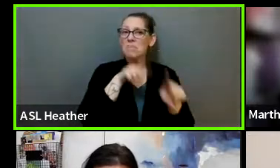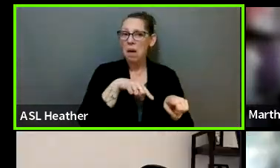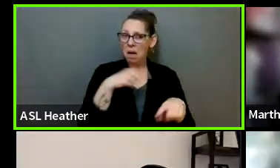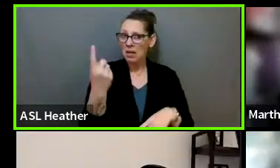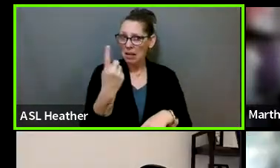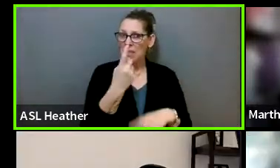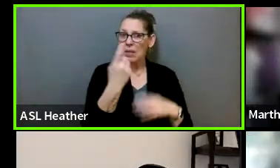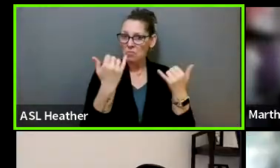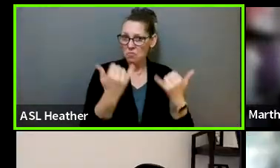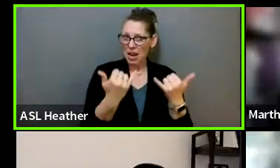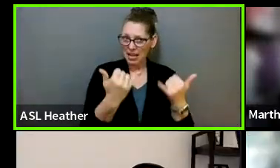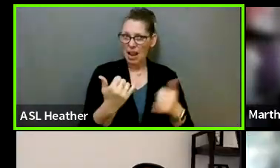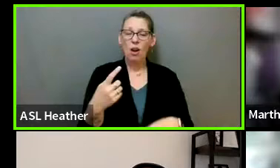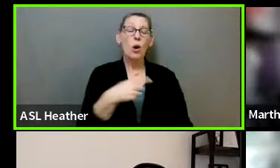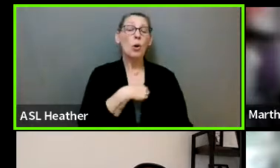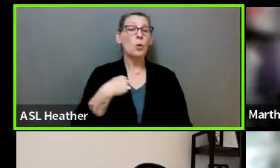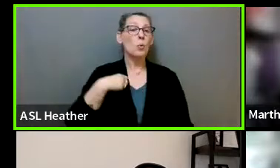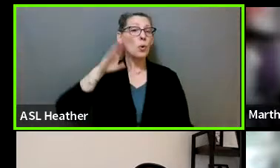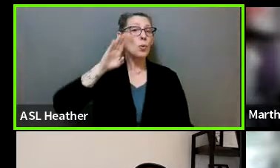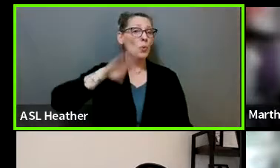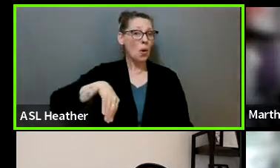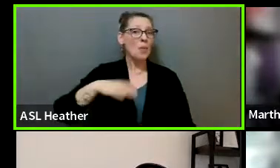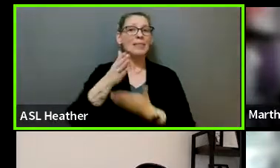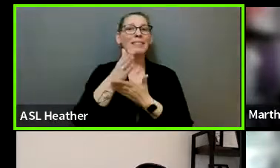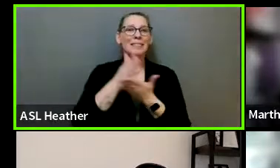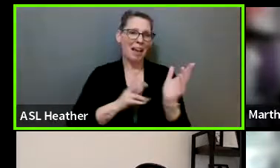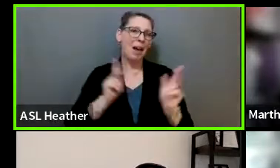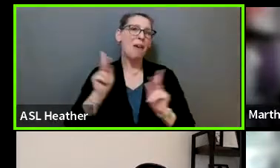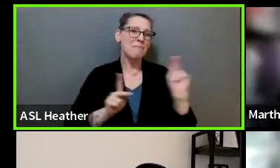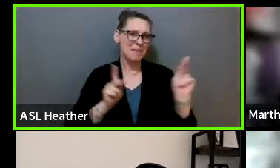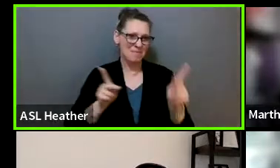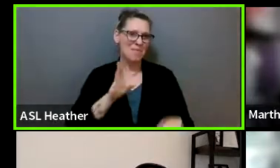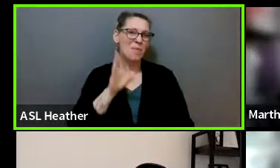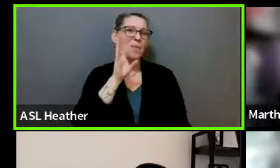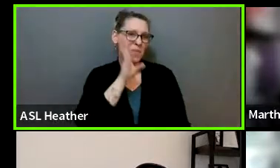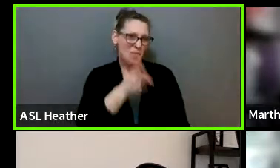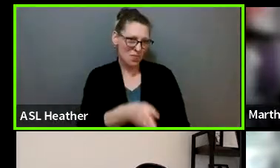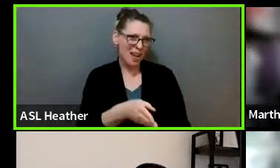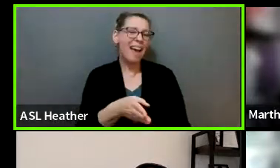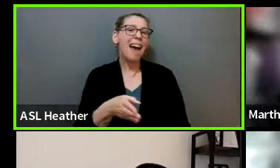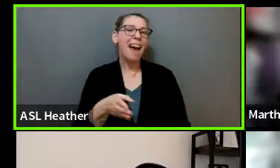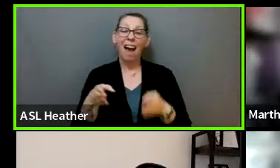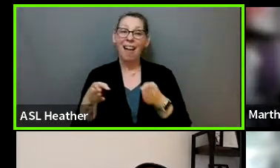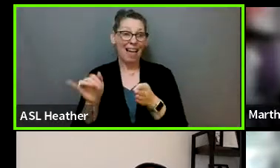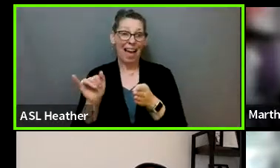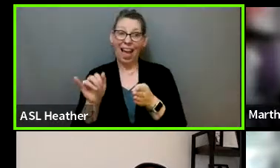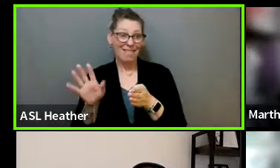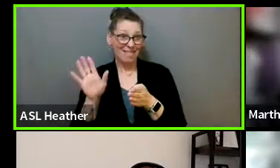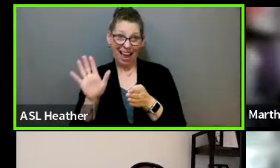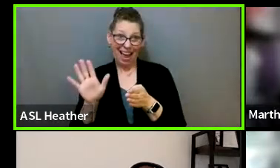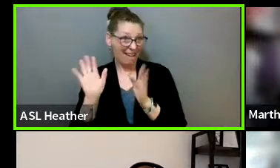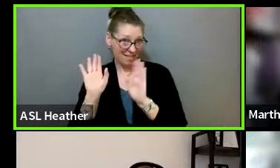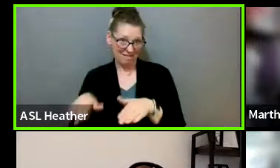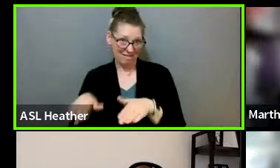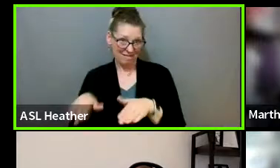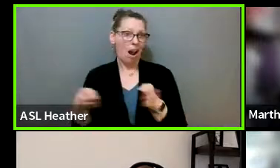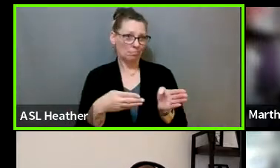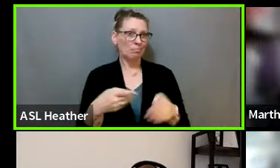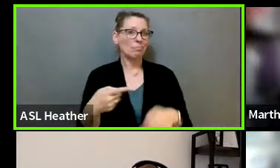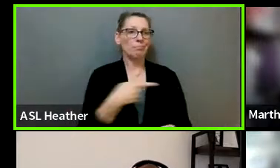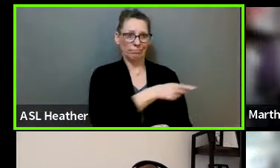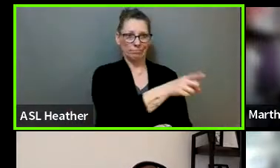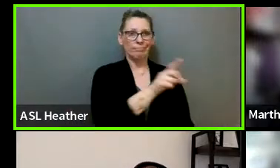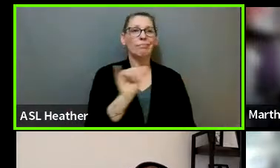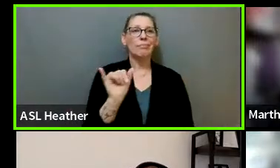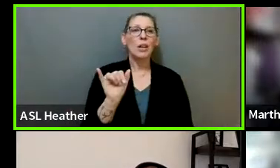So I think we do know that some people will probably shift to 205, but there will